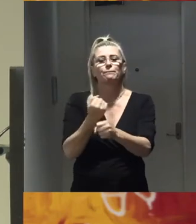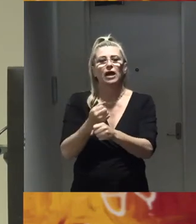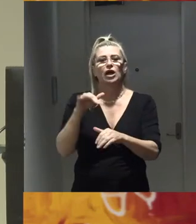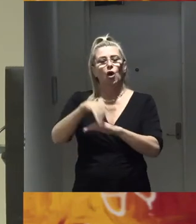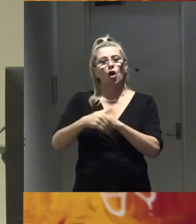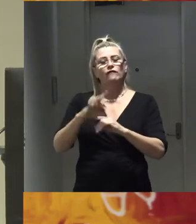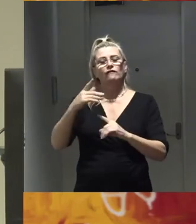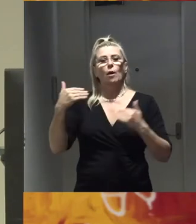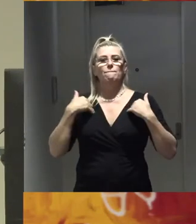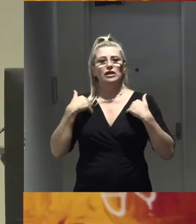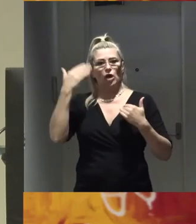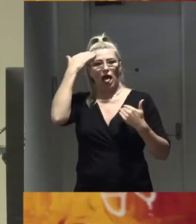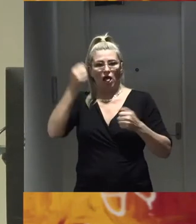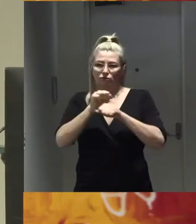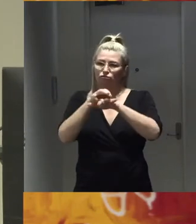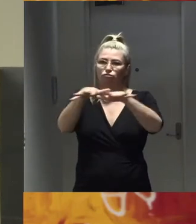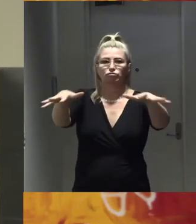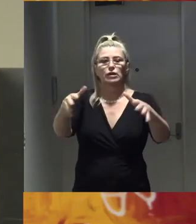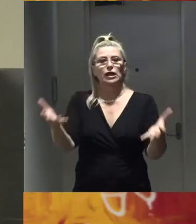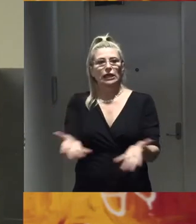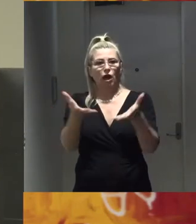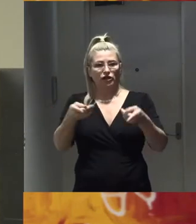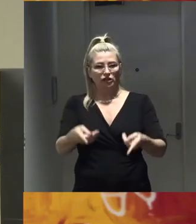mental health and well-being.